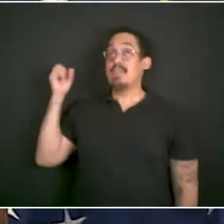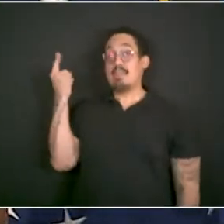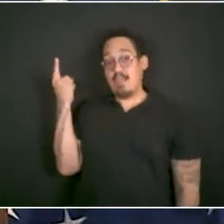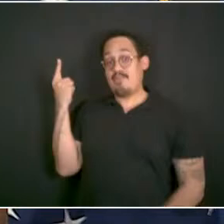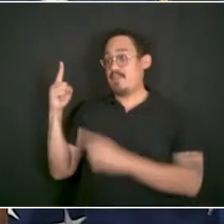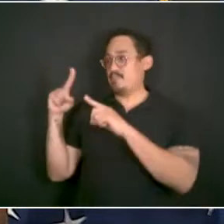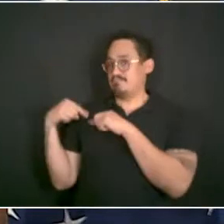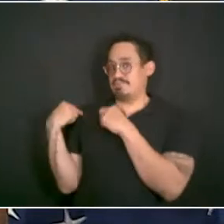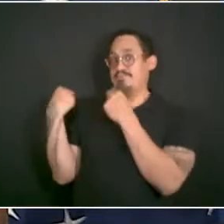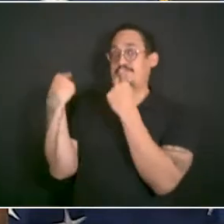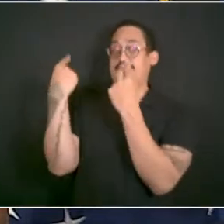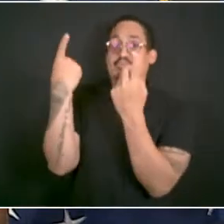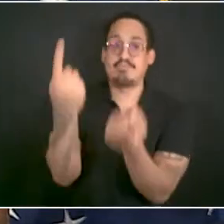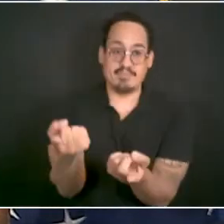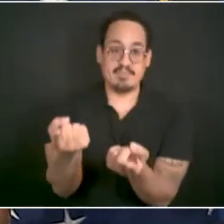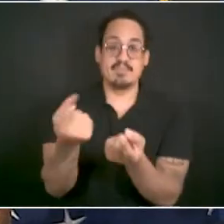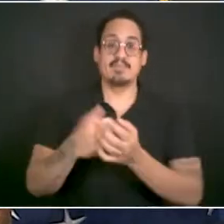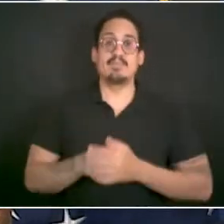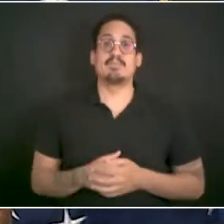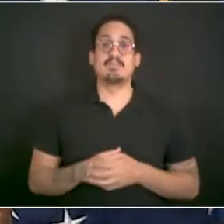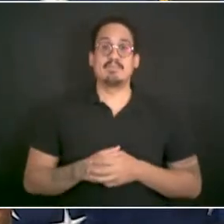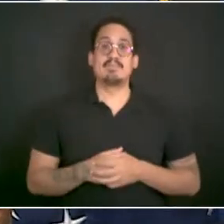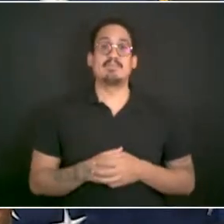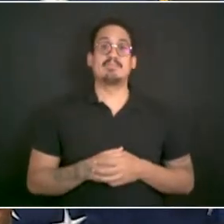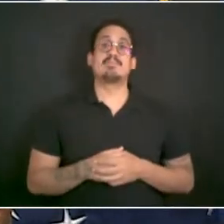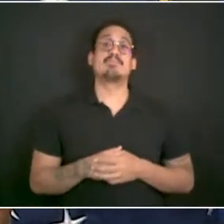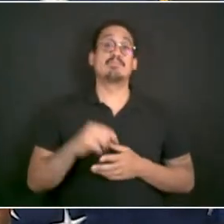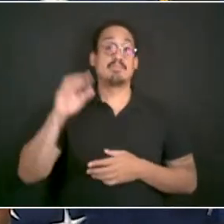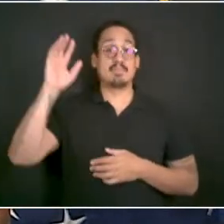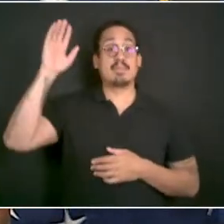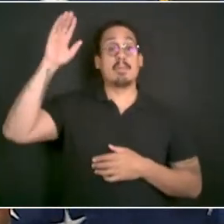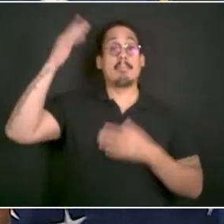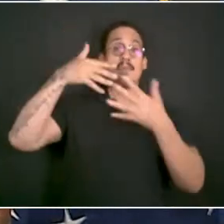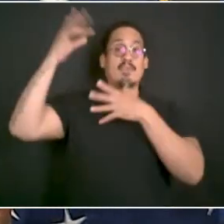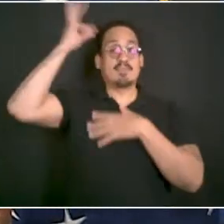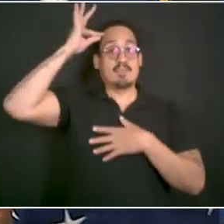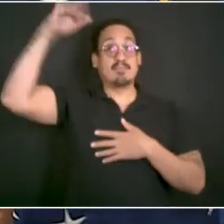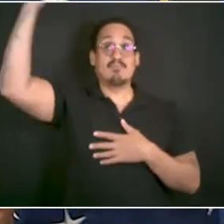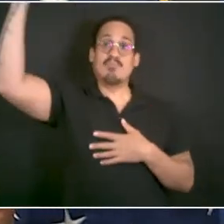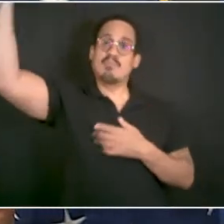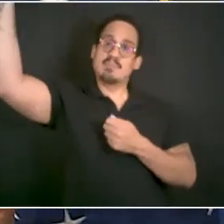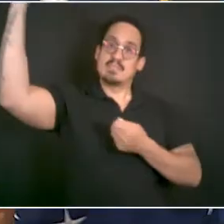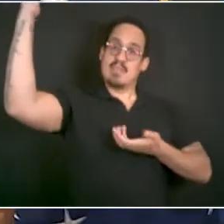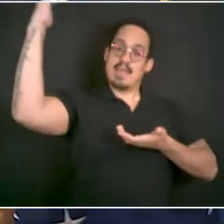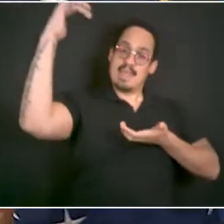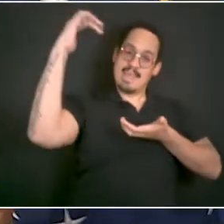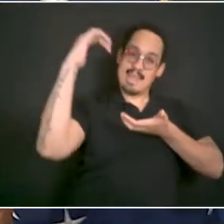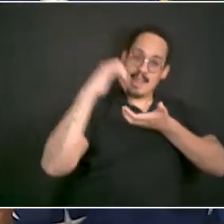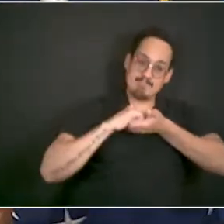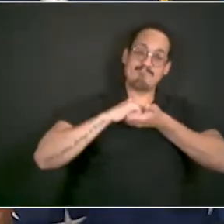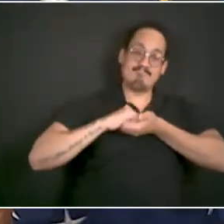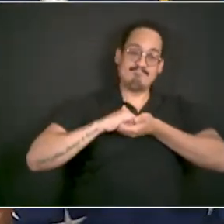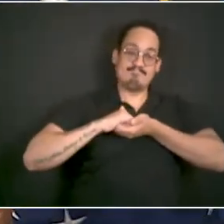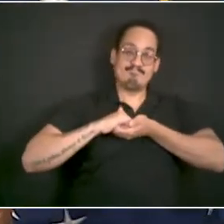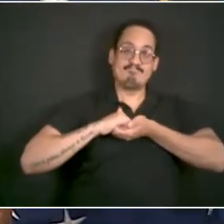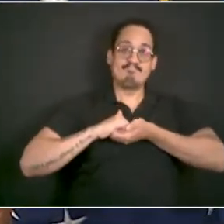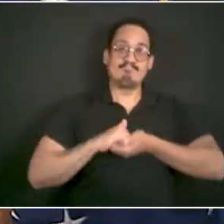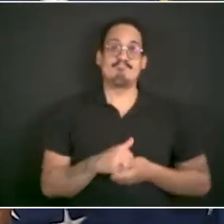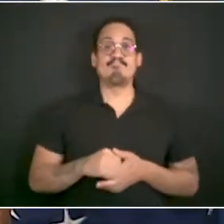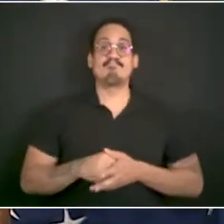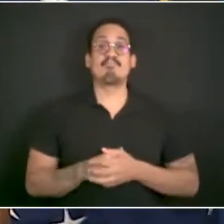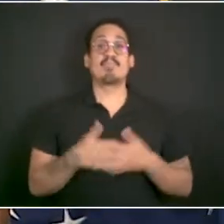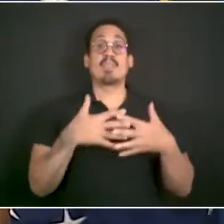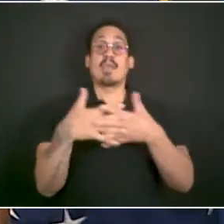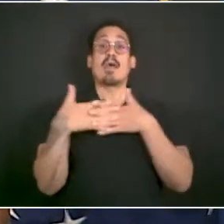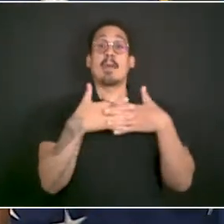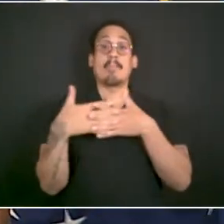down. America's 248 years, 10 months, and 16 days old. In that time, there have been 12 major